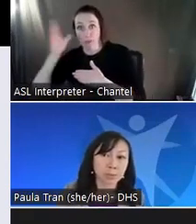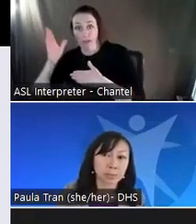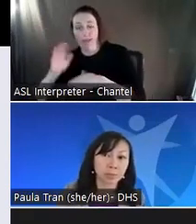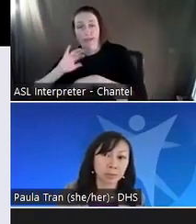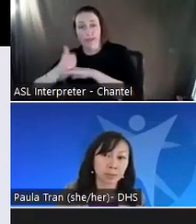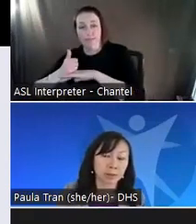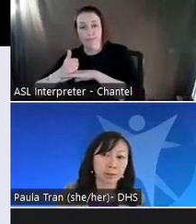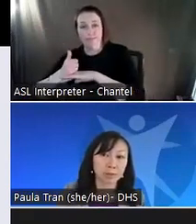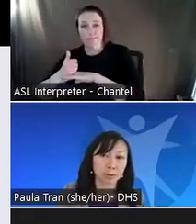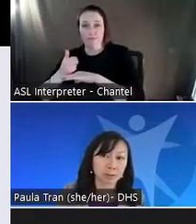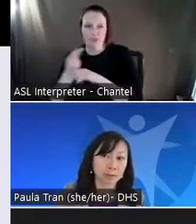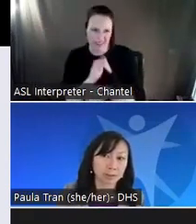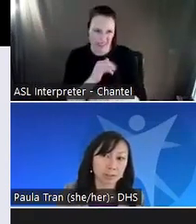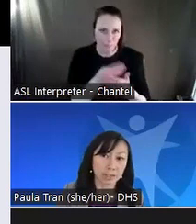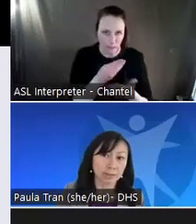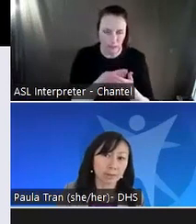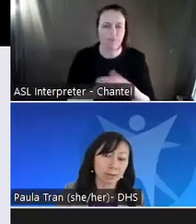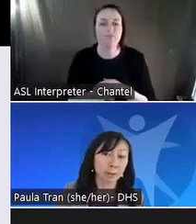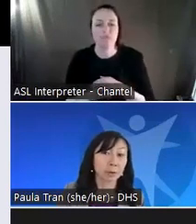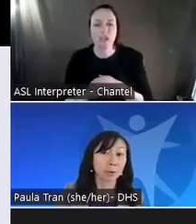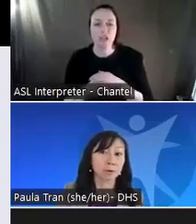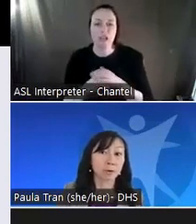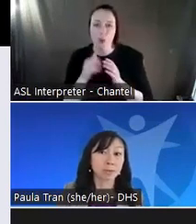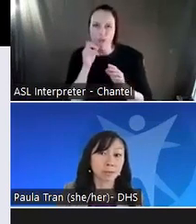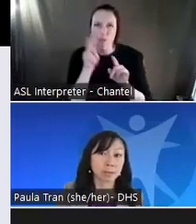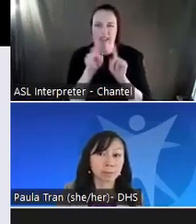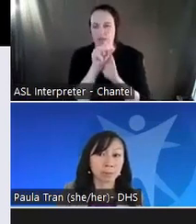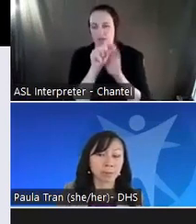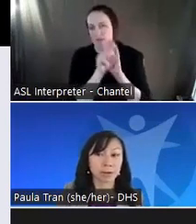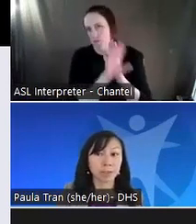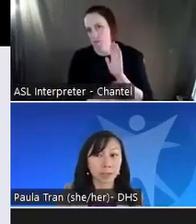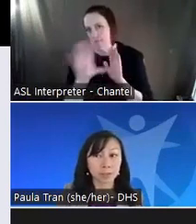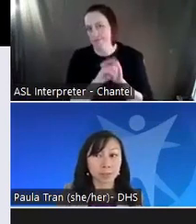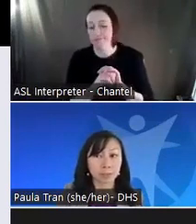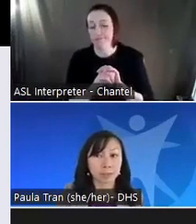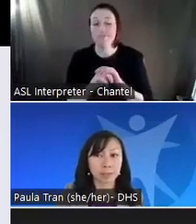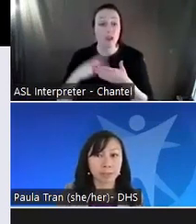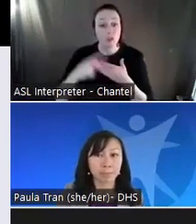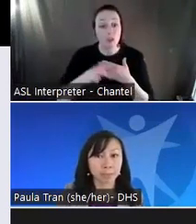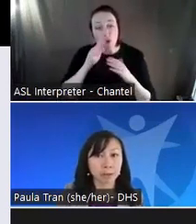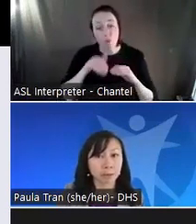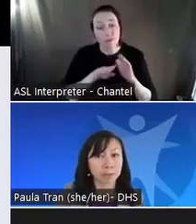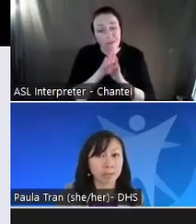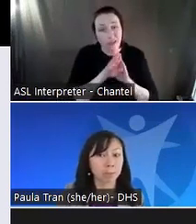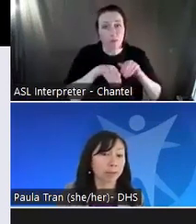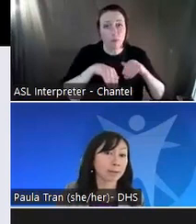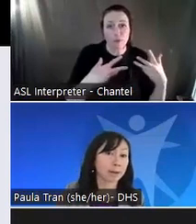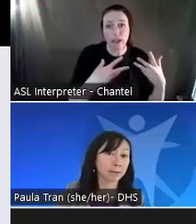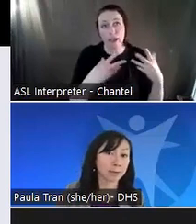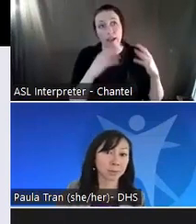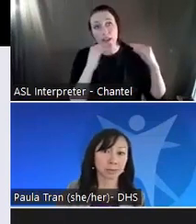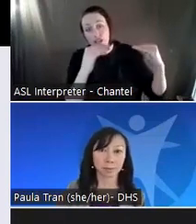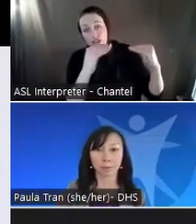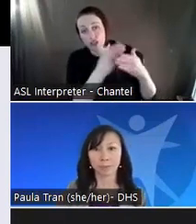coordinate suicide prevention efforts all across our state. The program will also develop and provide educational materials and public awareness campaigns